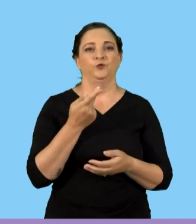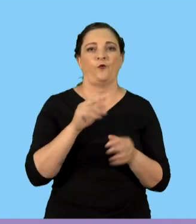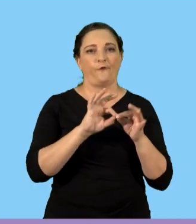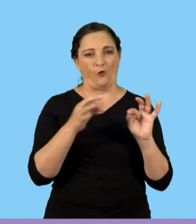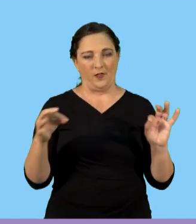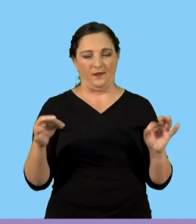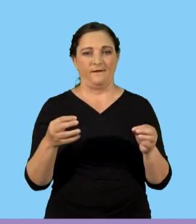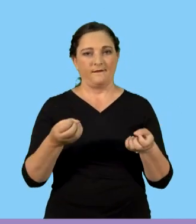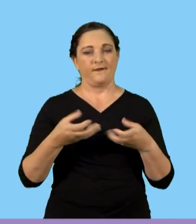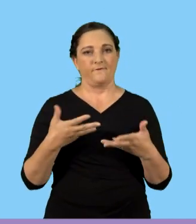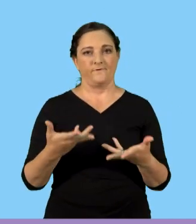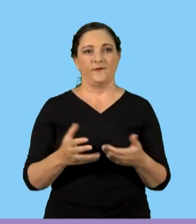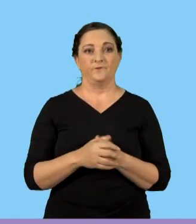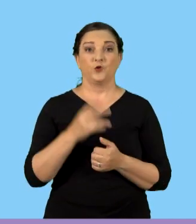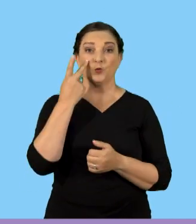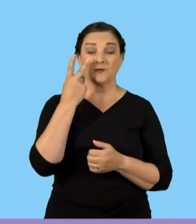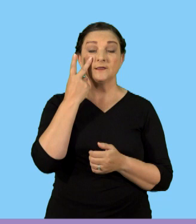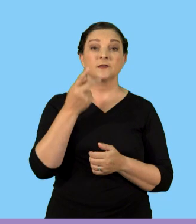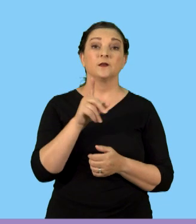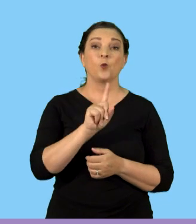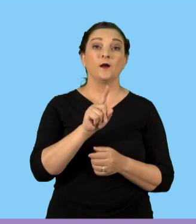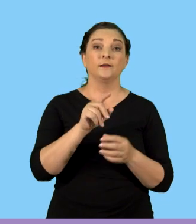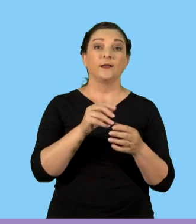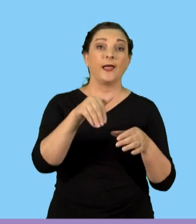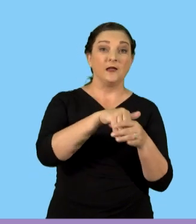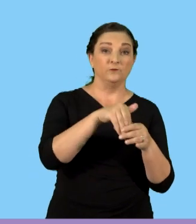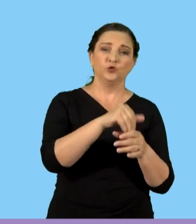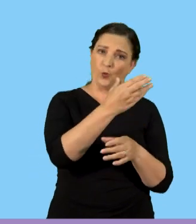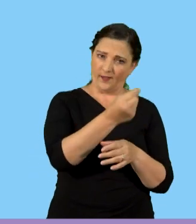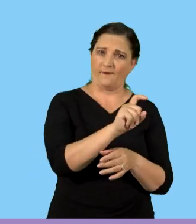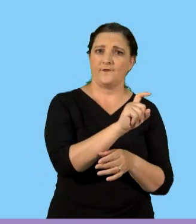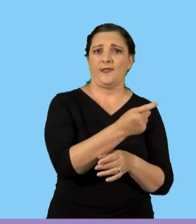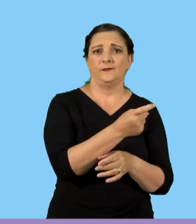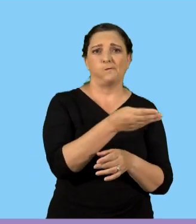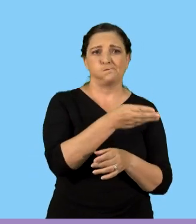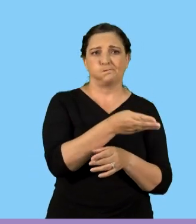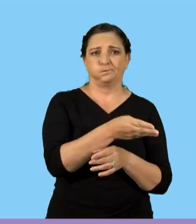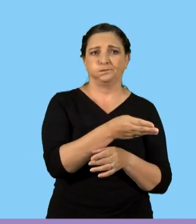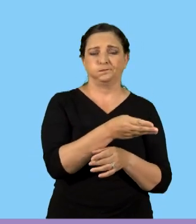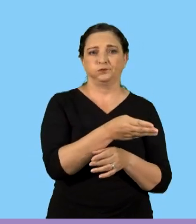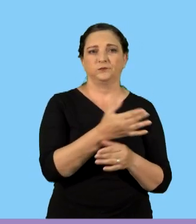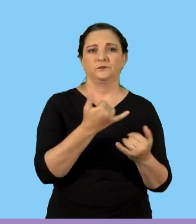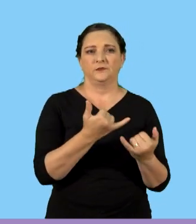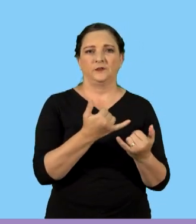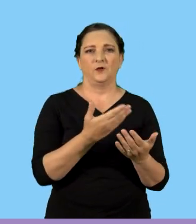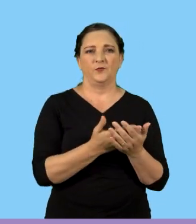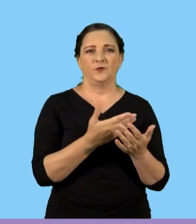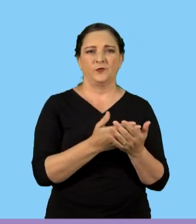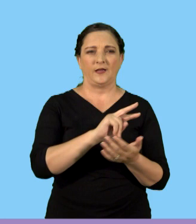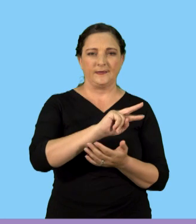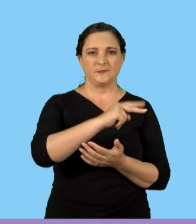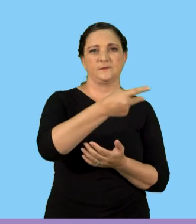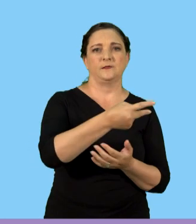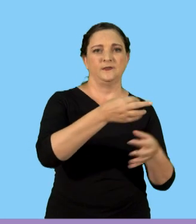formula that we have been given. We can see that the input values are in the position of the x, so we are going to substitute that x so that we